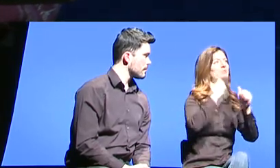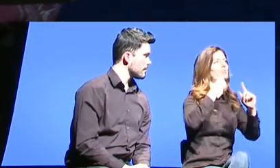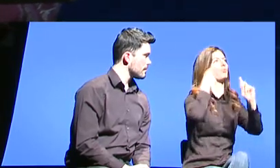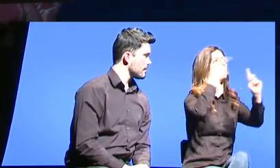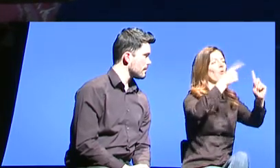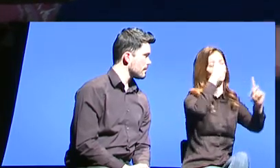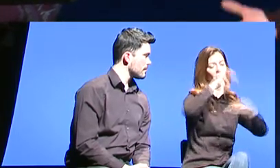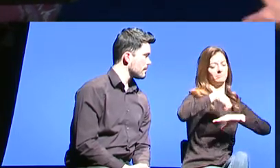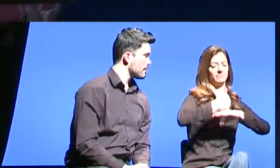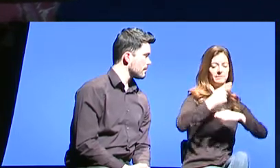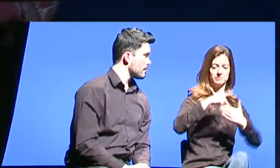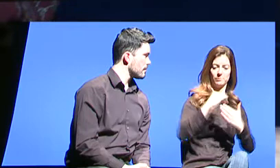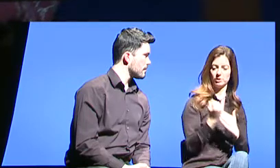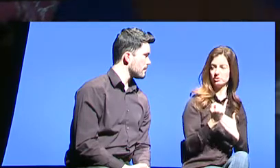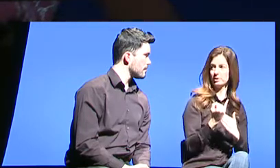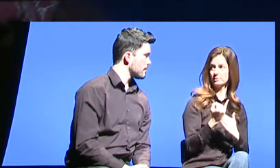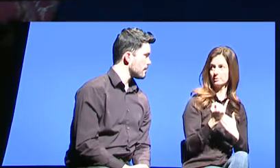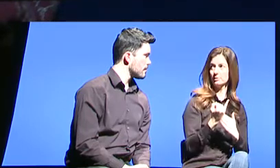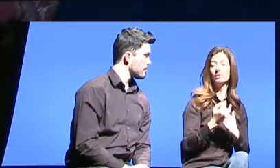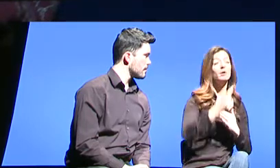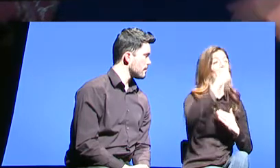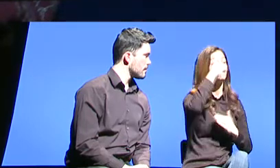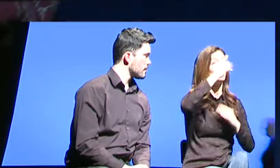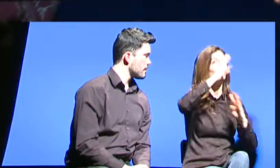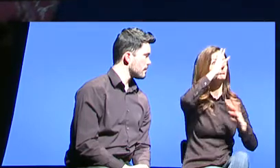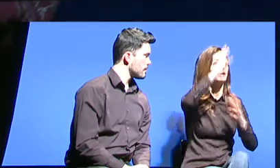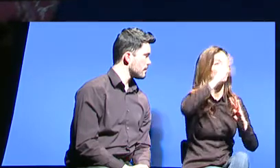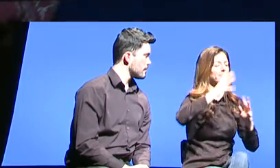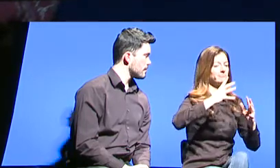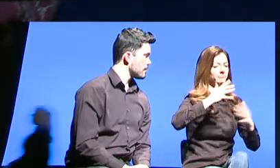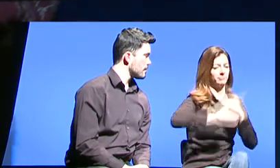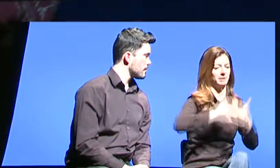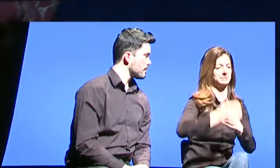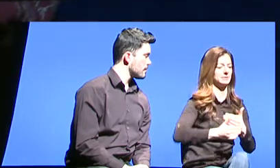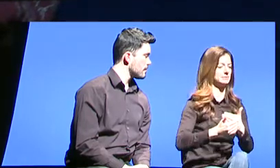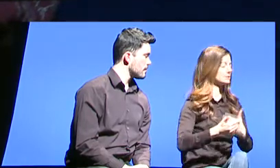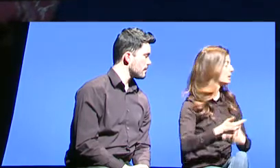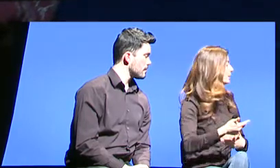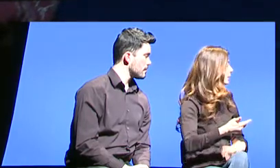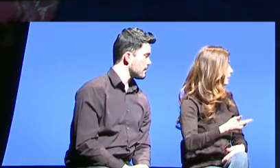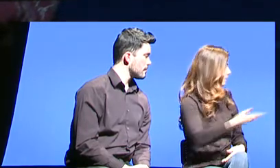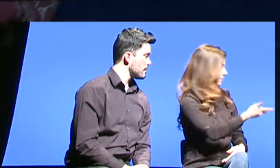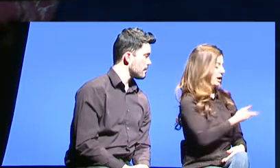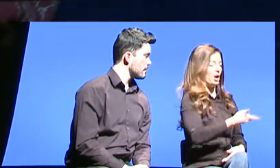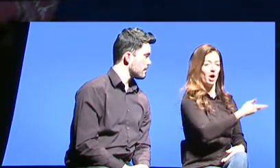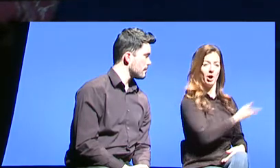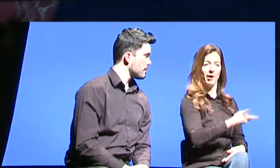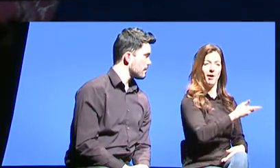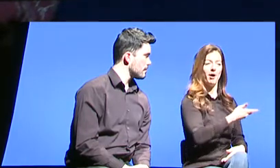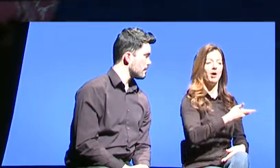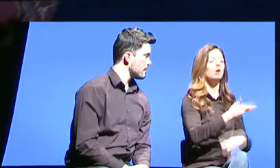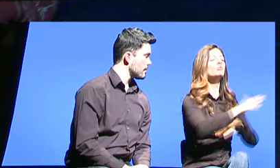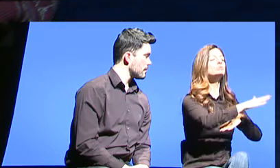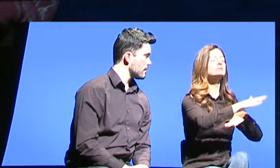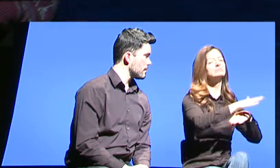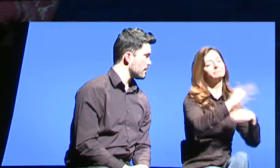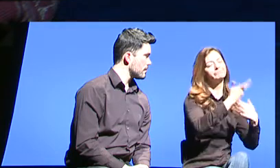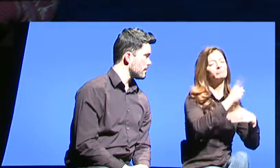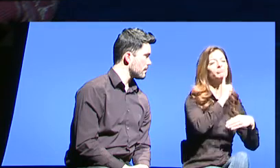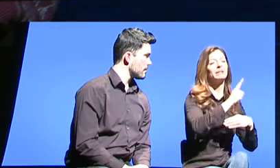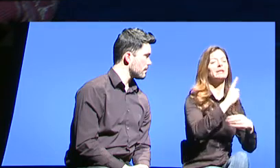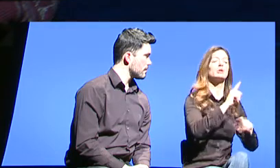project. And then in terms of the creation process, everyone here responded to a call for participants that we put out in New York